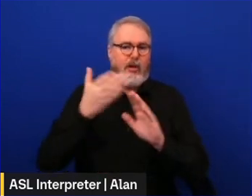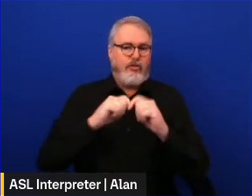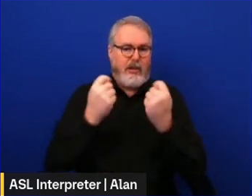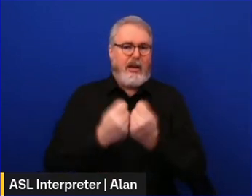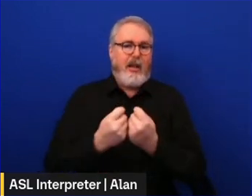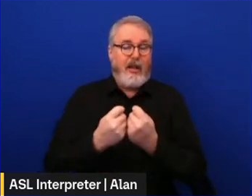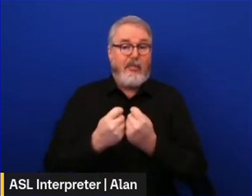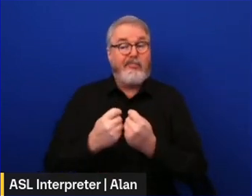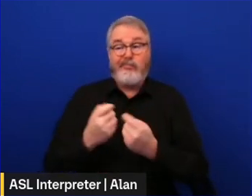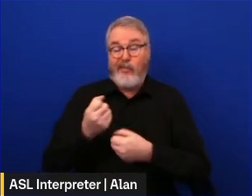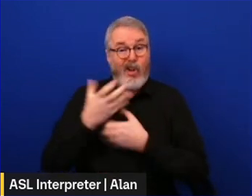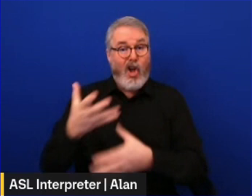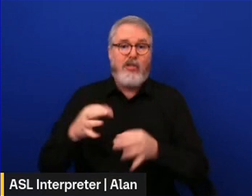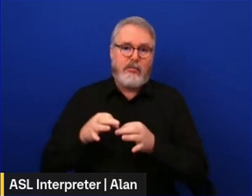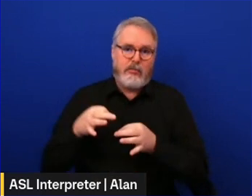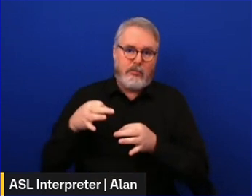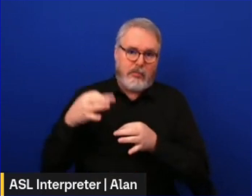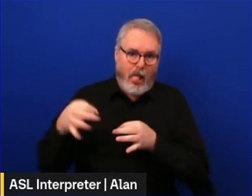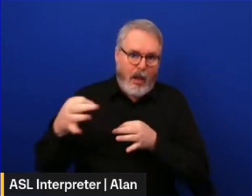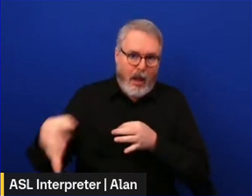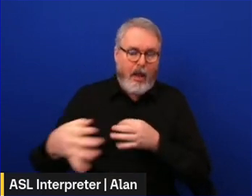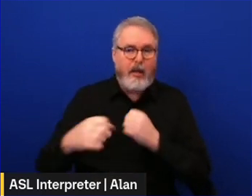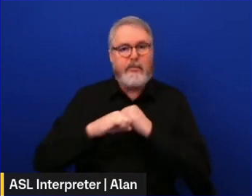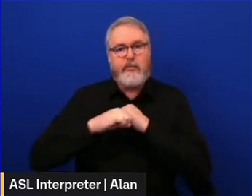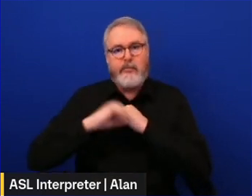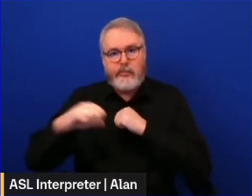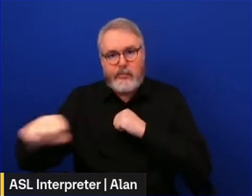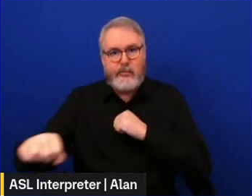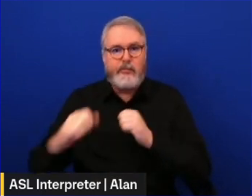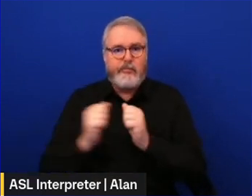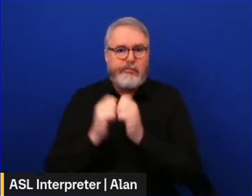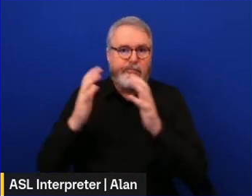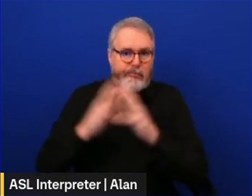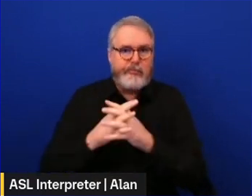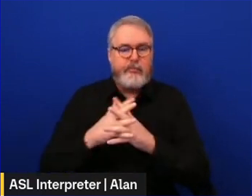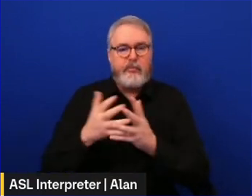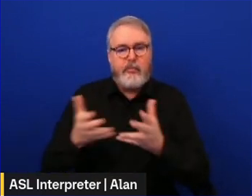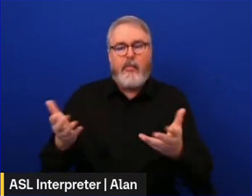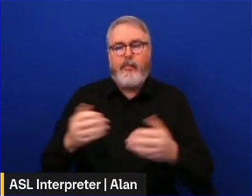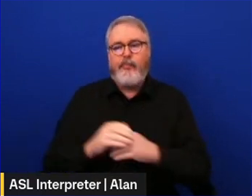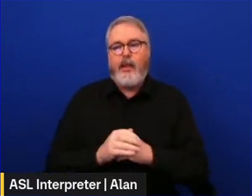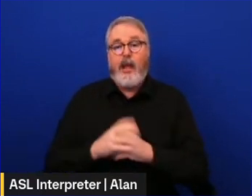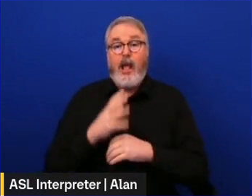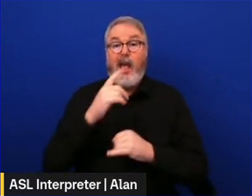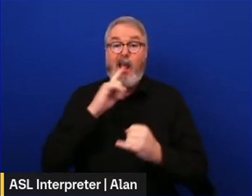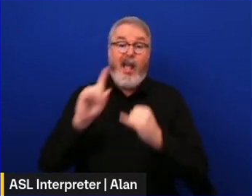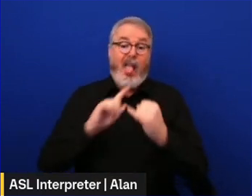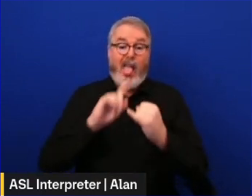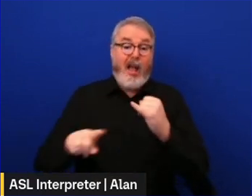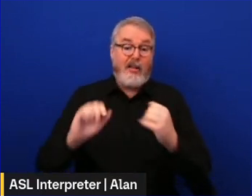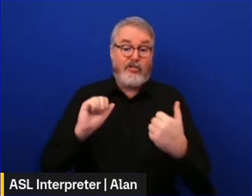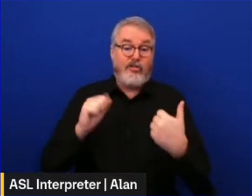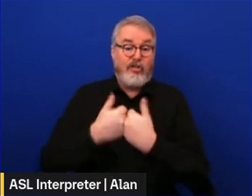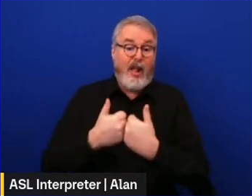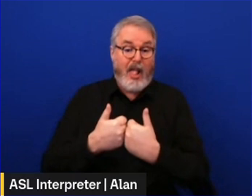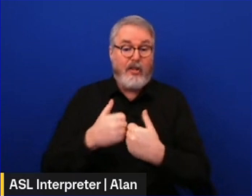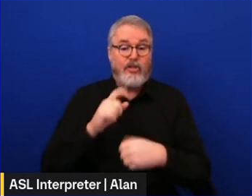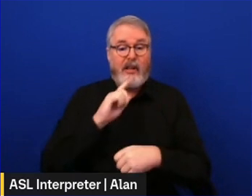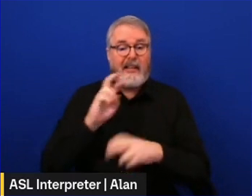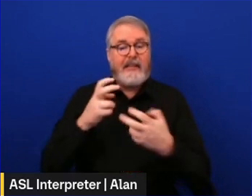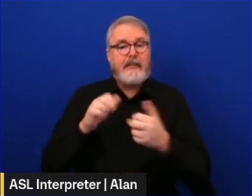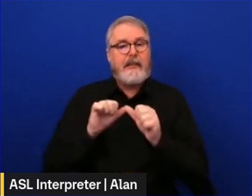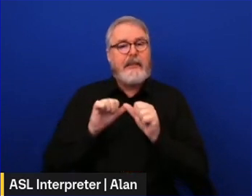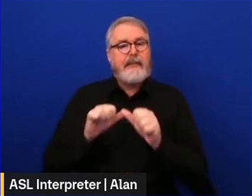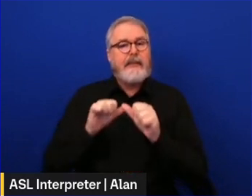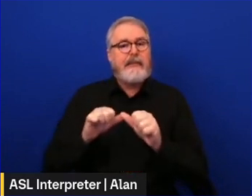delays. And the last challenges is the